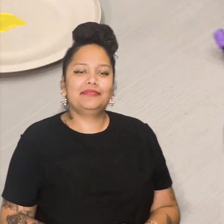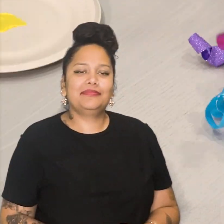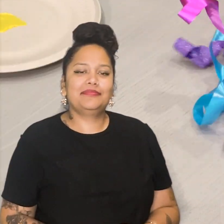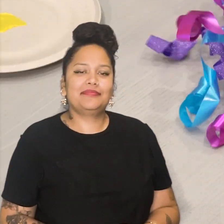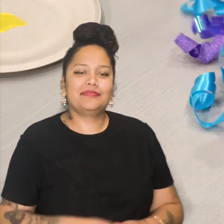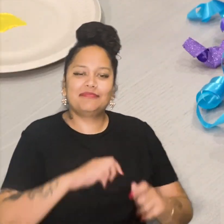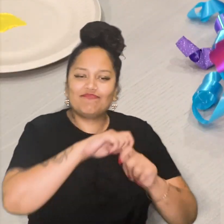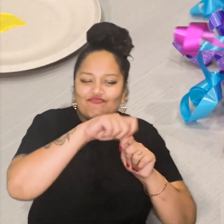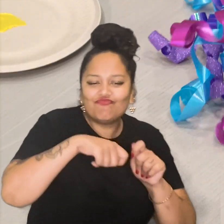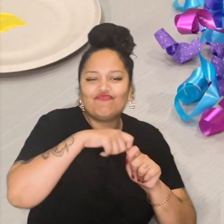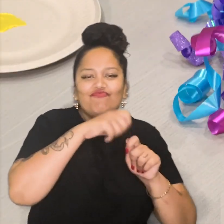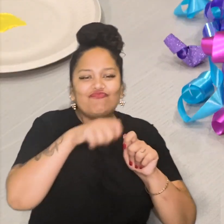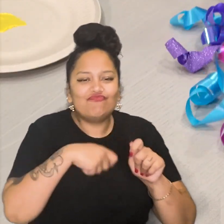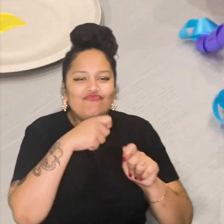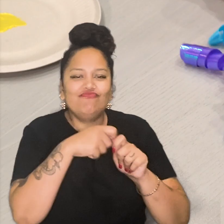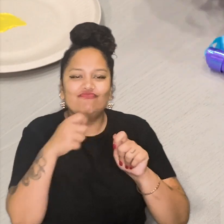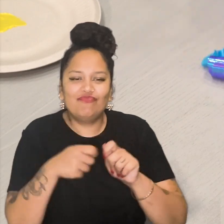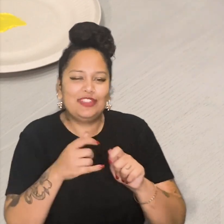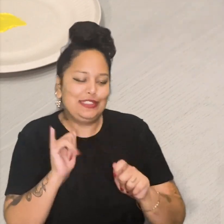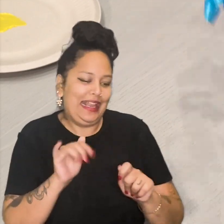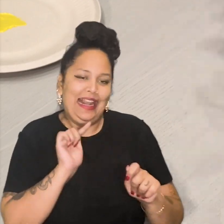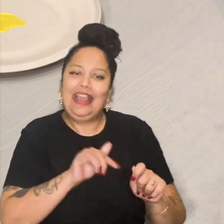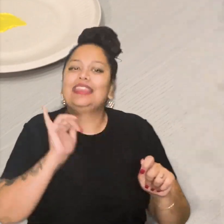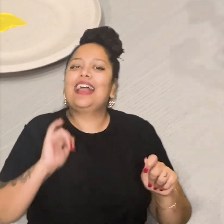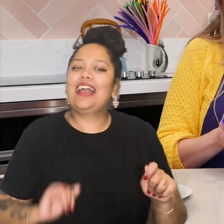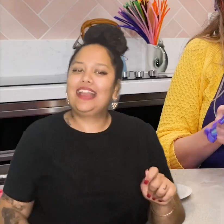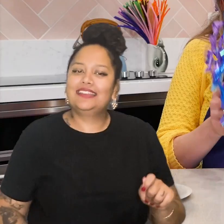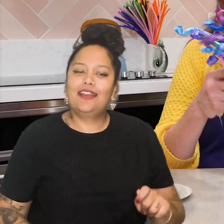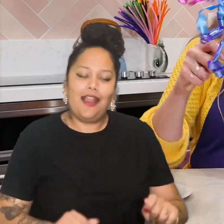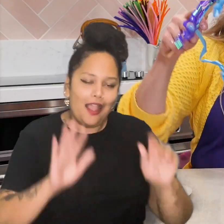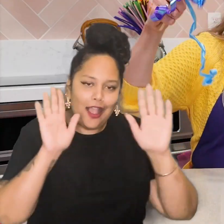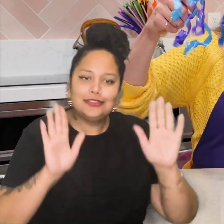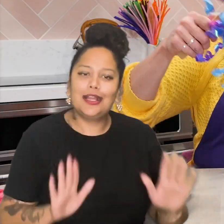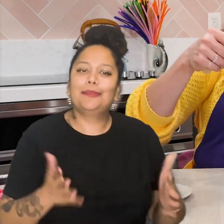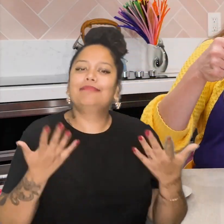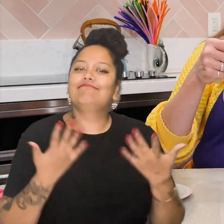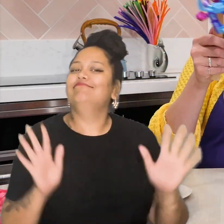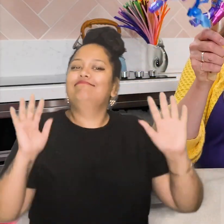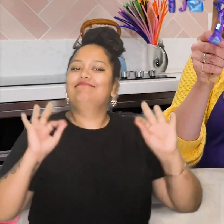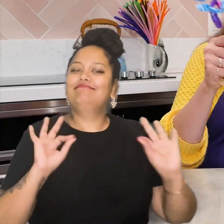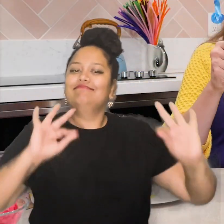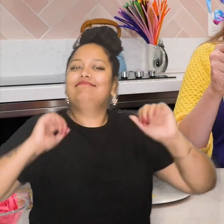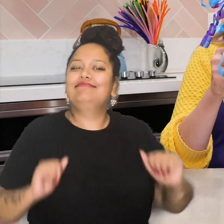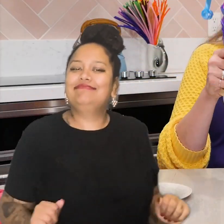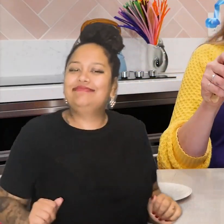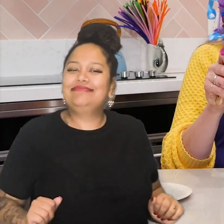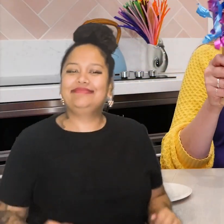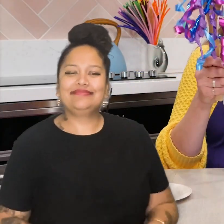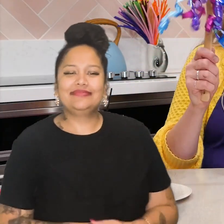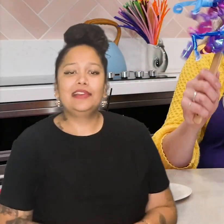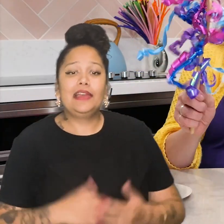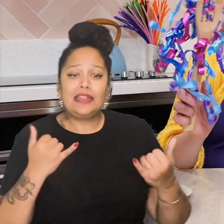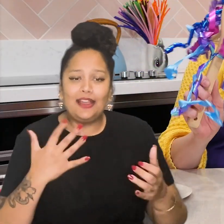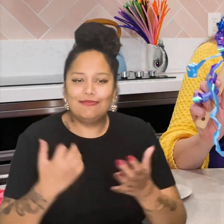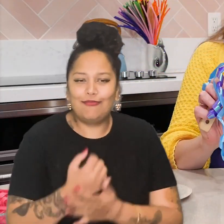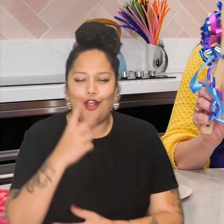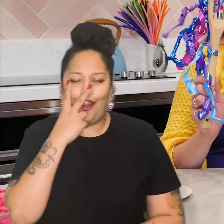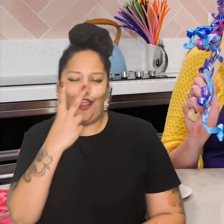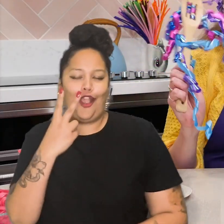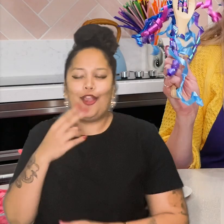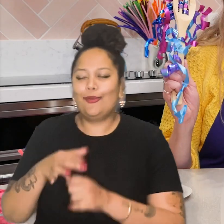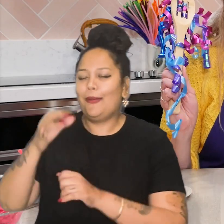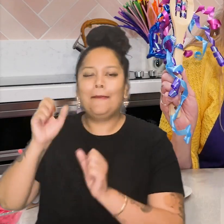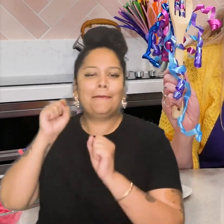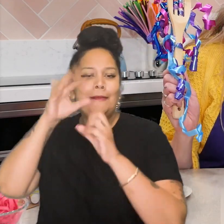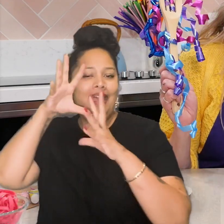Just like that. Awesome. There we go. So now our wand is looking amazing.